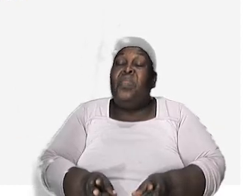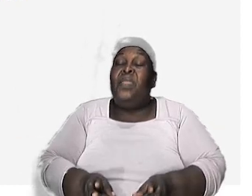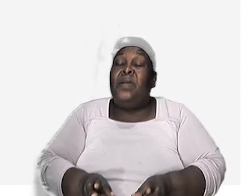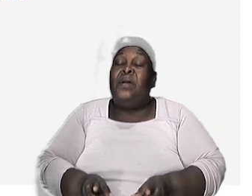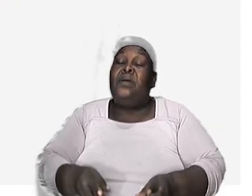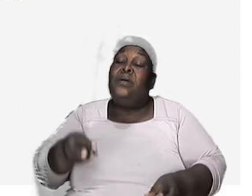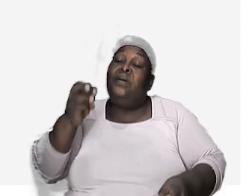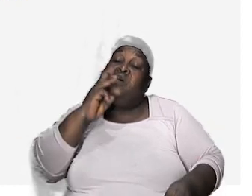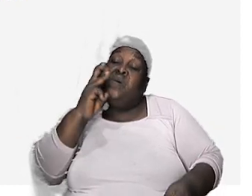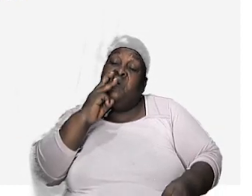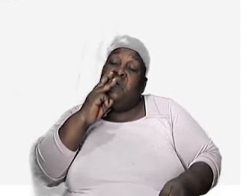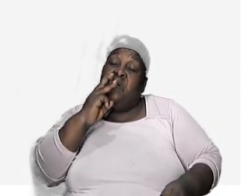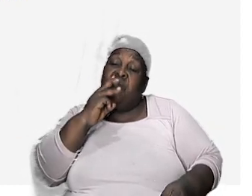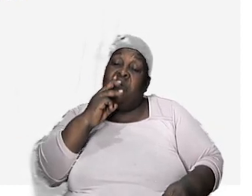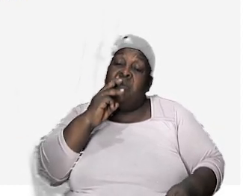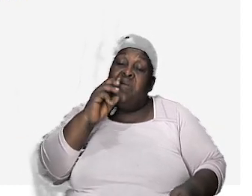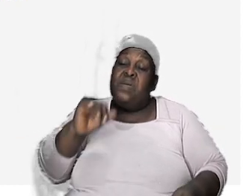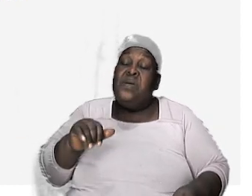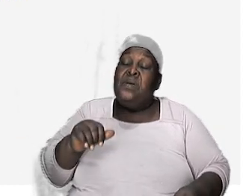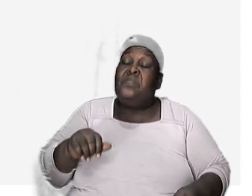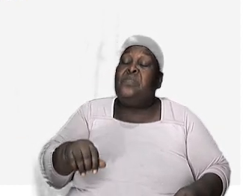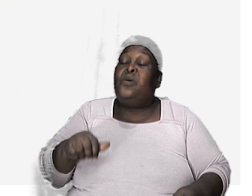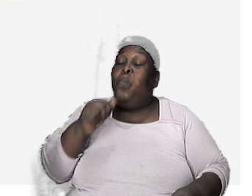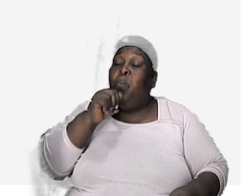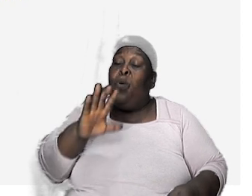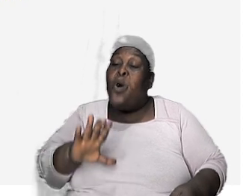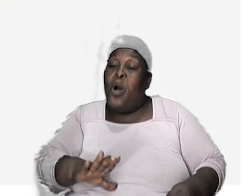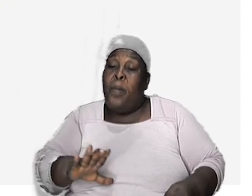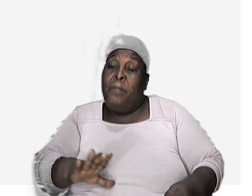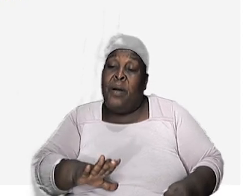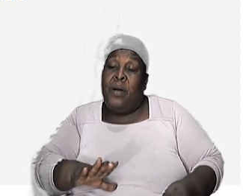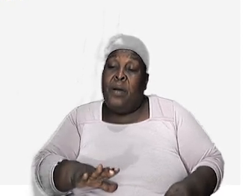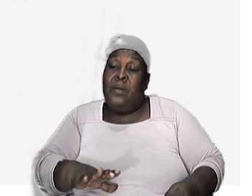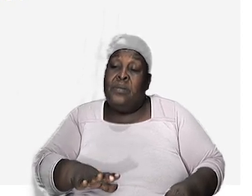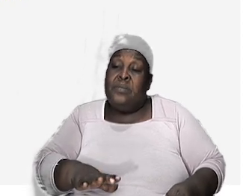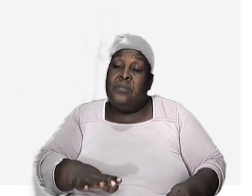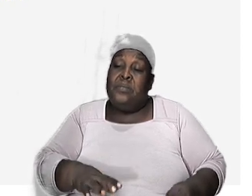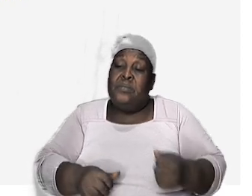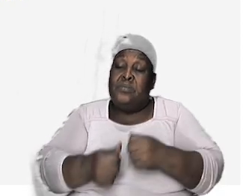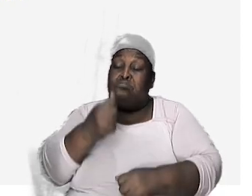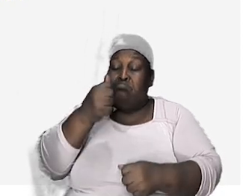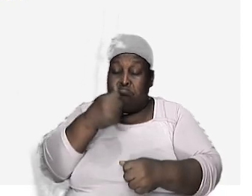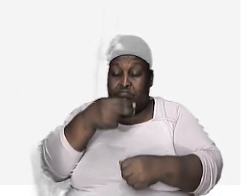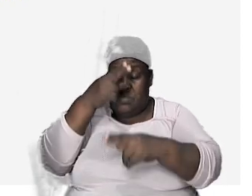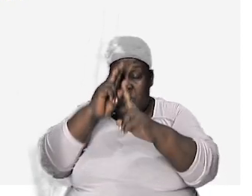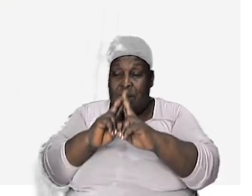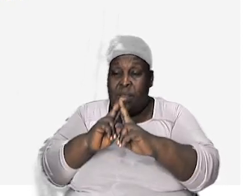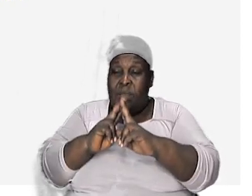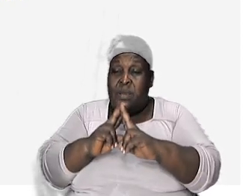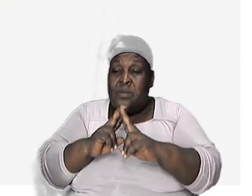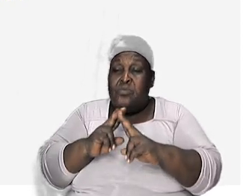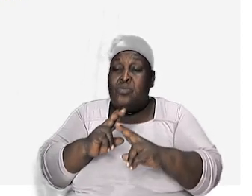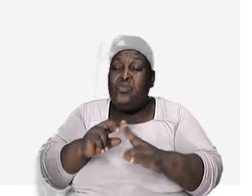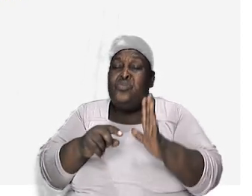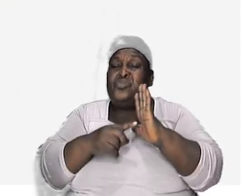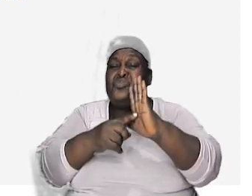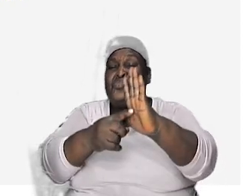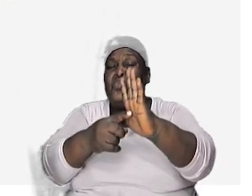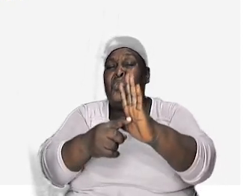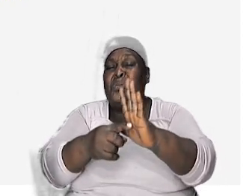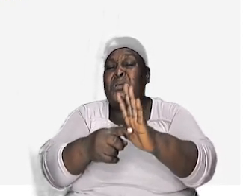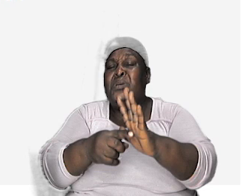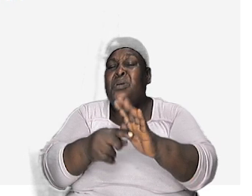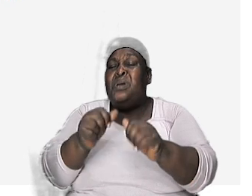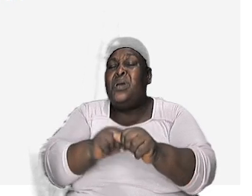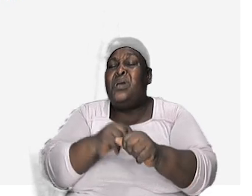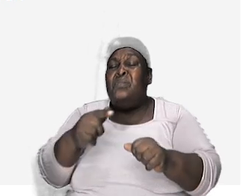on Jacob's well, that the Samaritans look at in such honor. Amen. To show that he was superior to the well that she